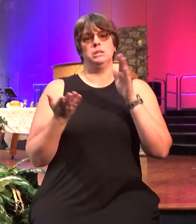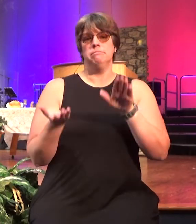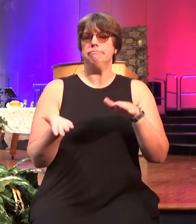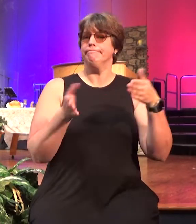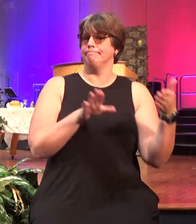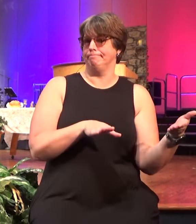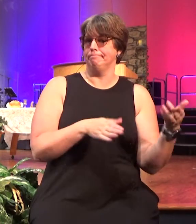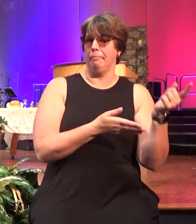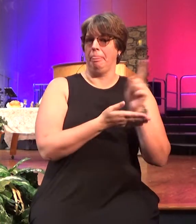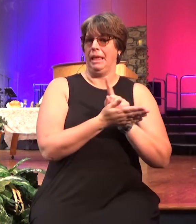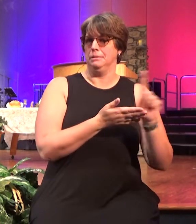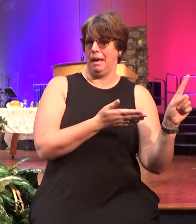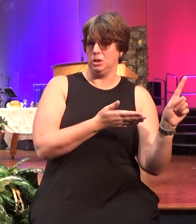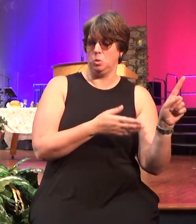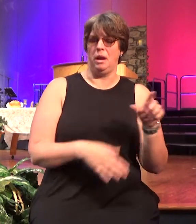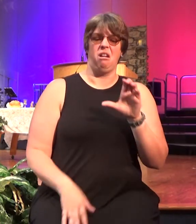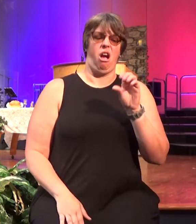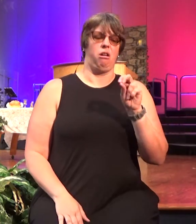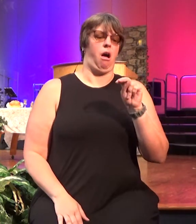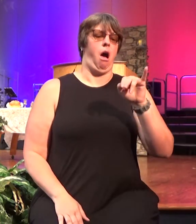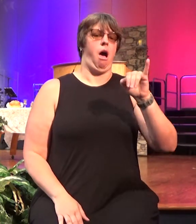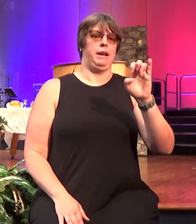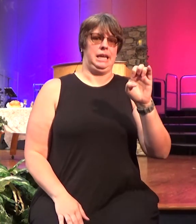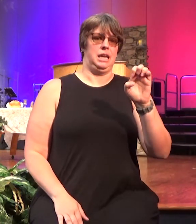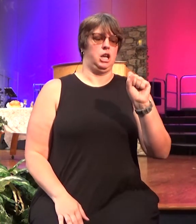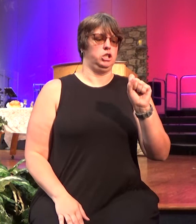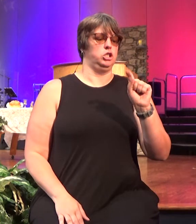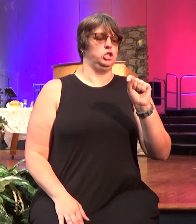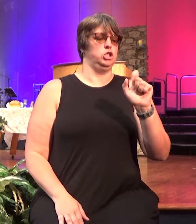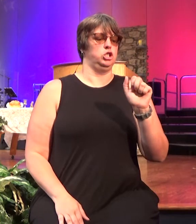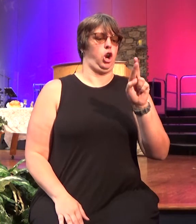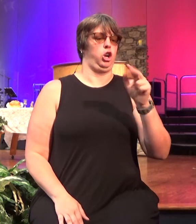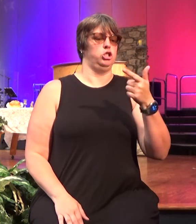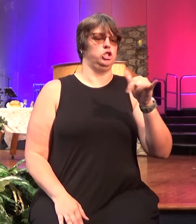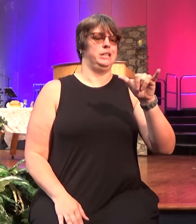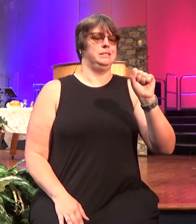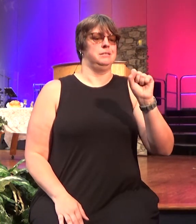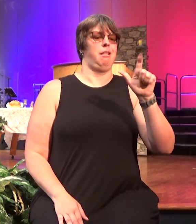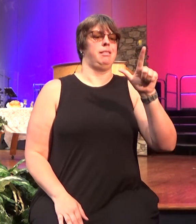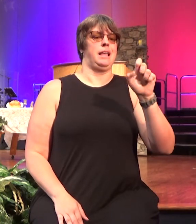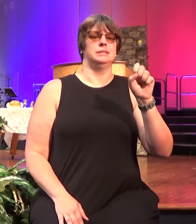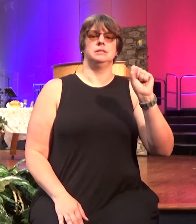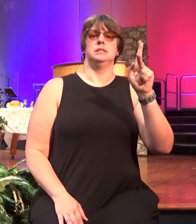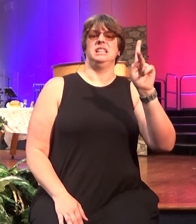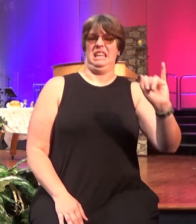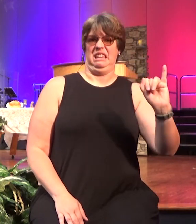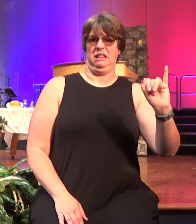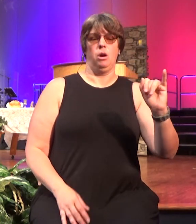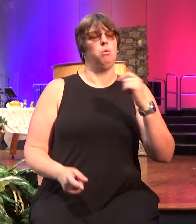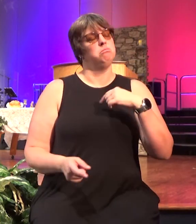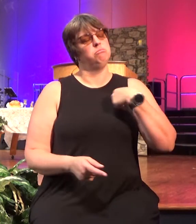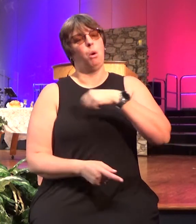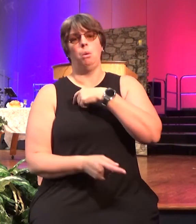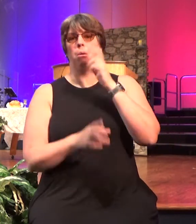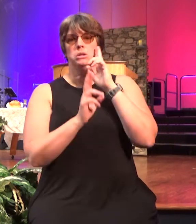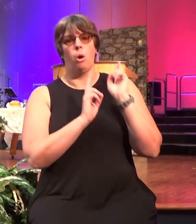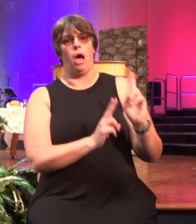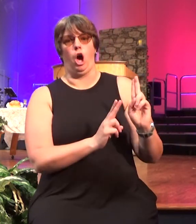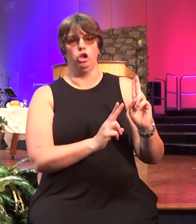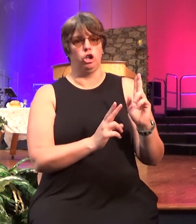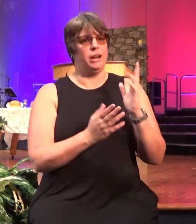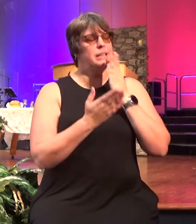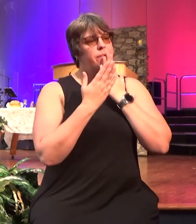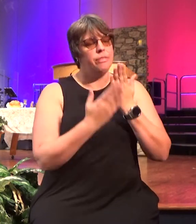Connie Sturgislewski. And we wanted to acknowledge her and give thanks for her beautiful presence in our life and in